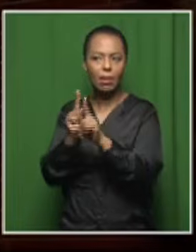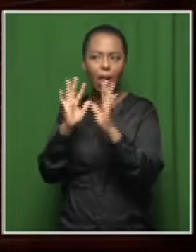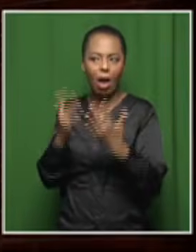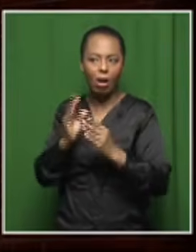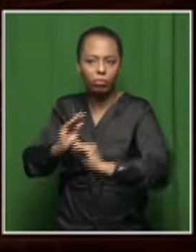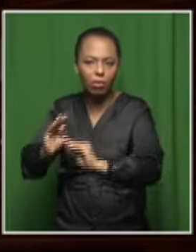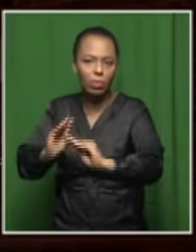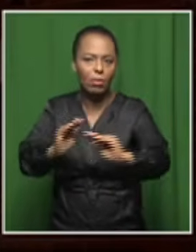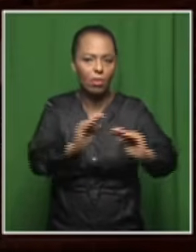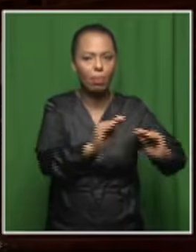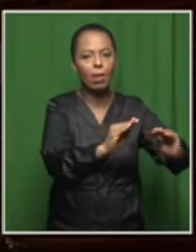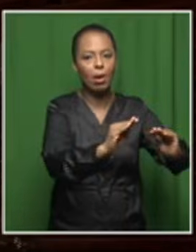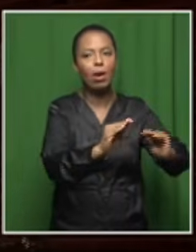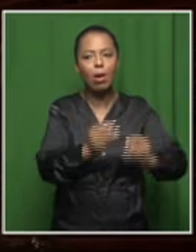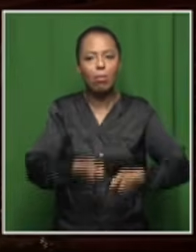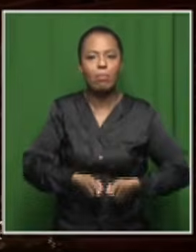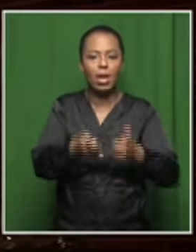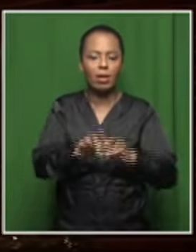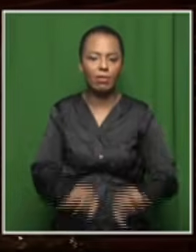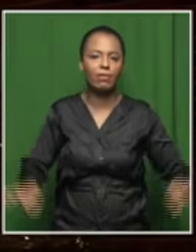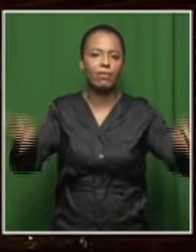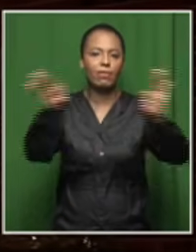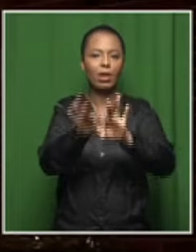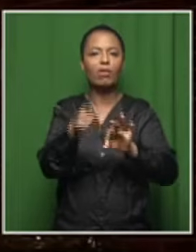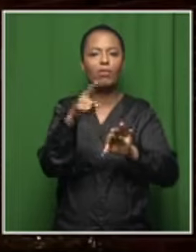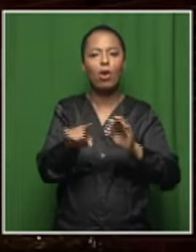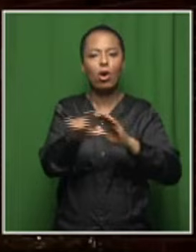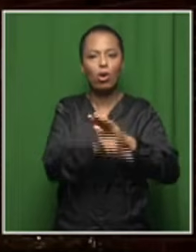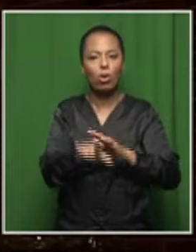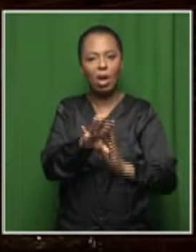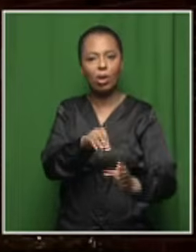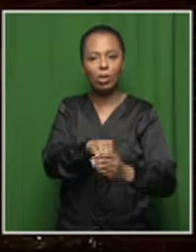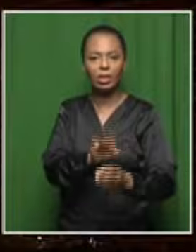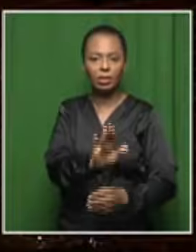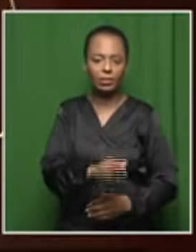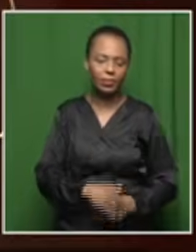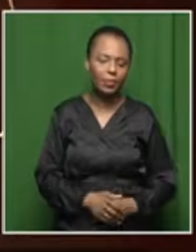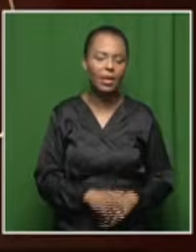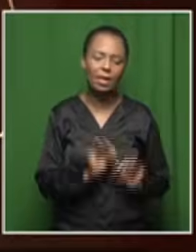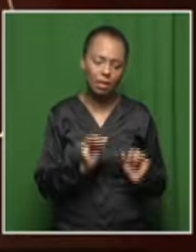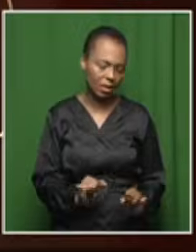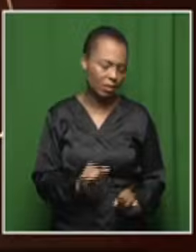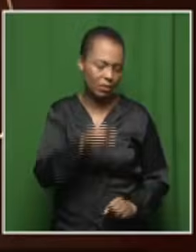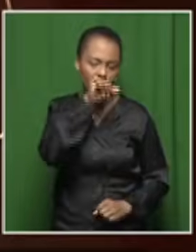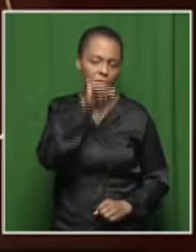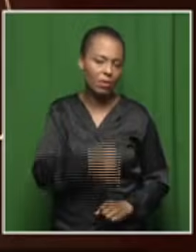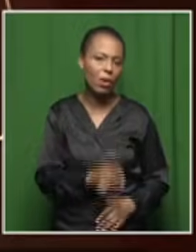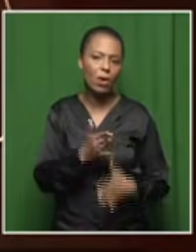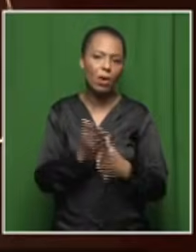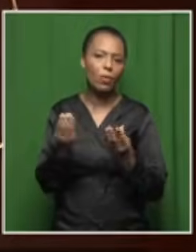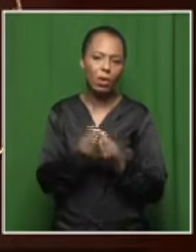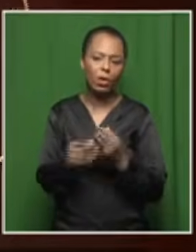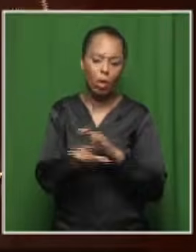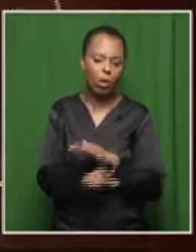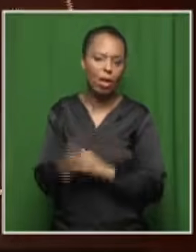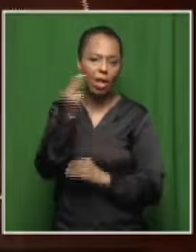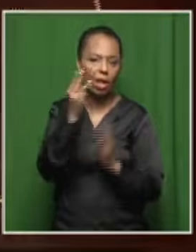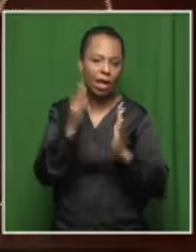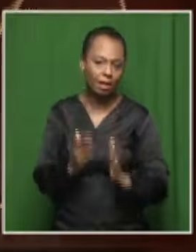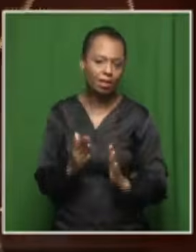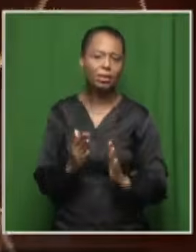value back into our local context. So yeah, essentially we love working with local artists, so you'll also always